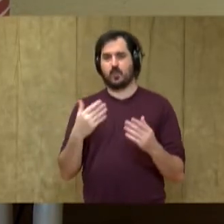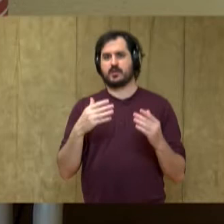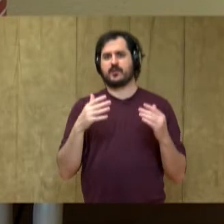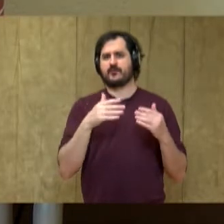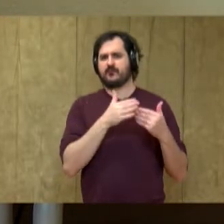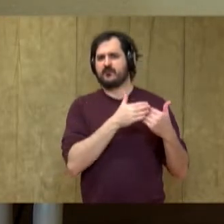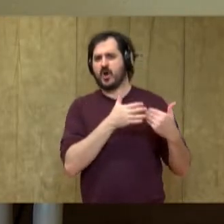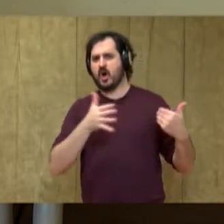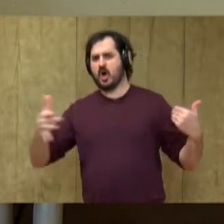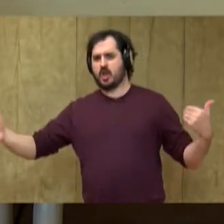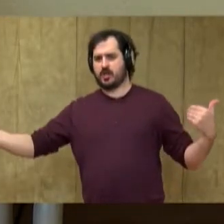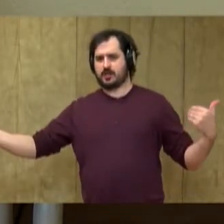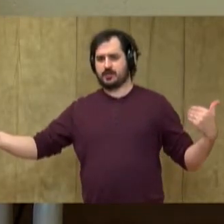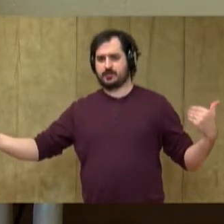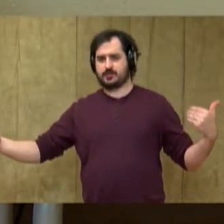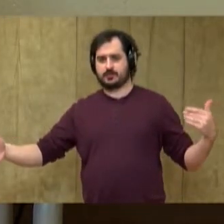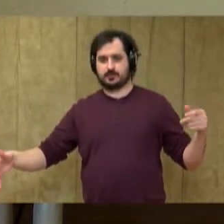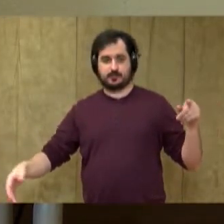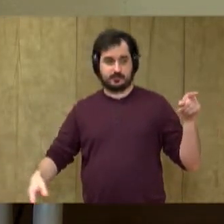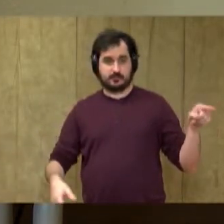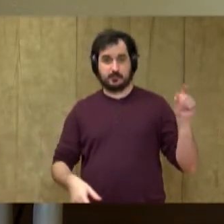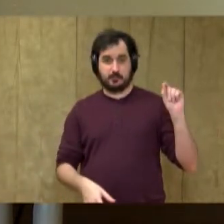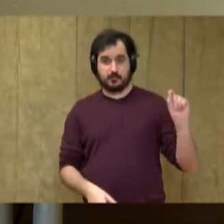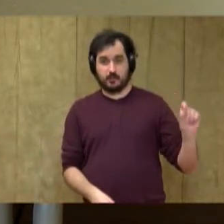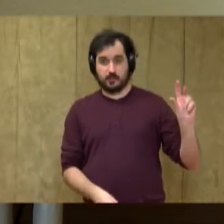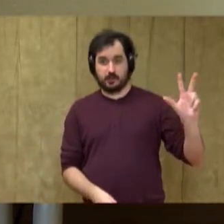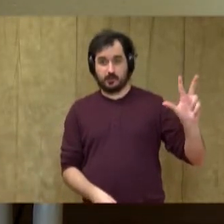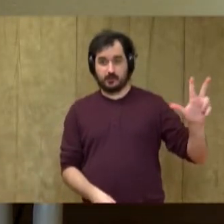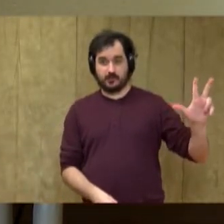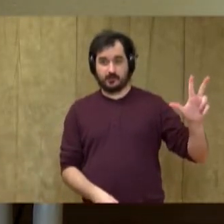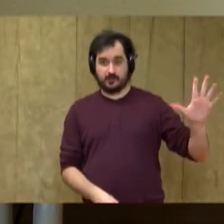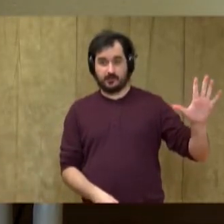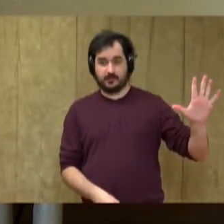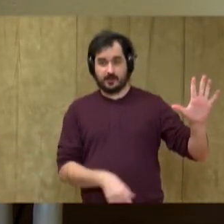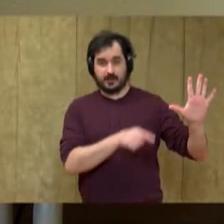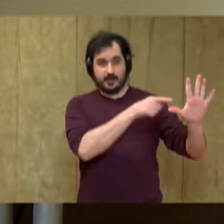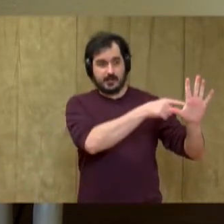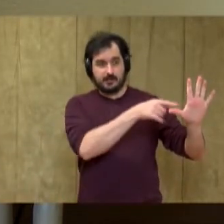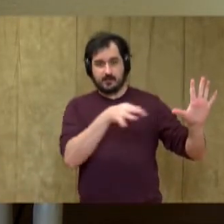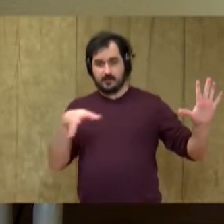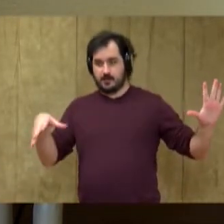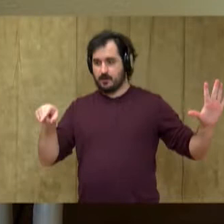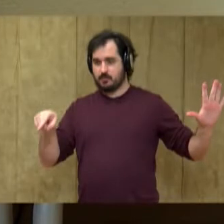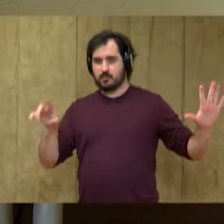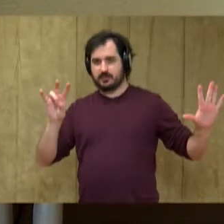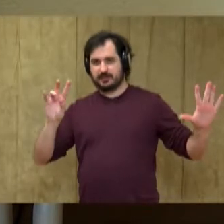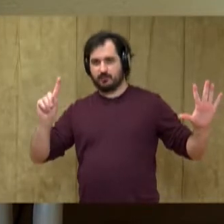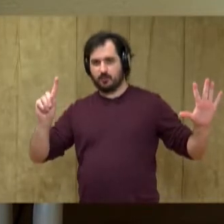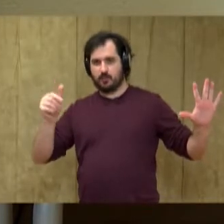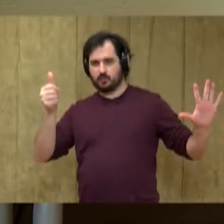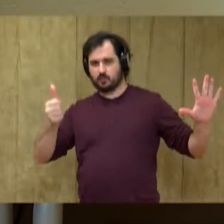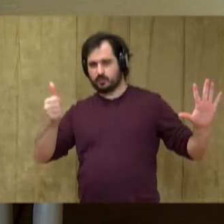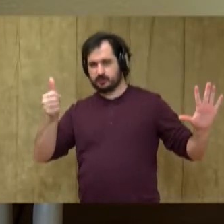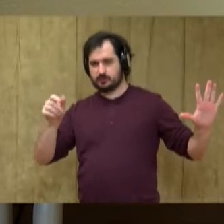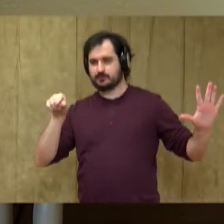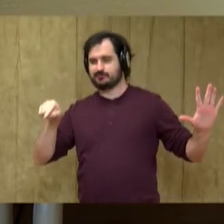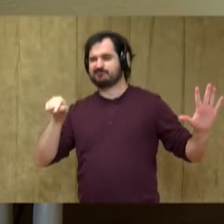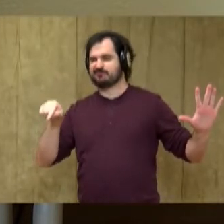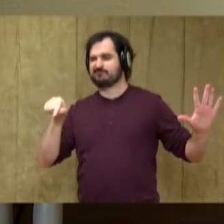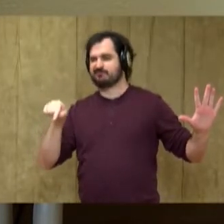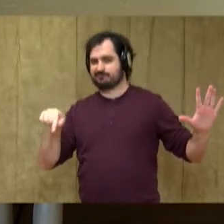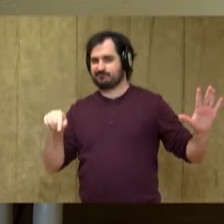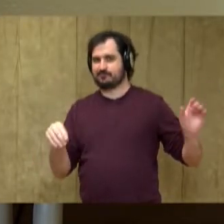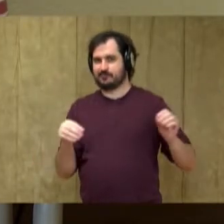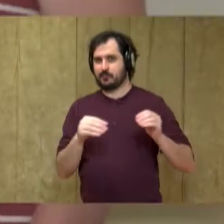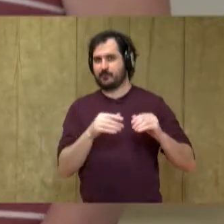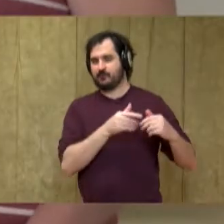line? 35 hundredths or 71 hundredths? 71 hundredths,